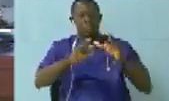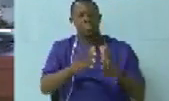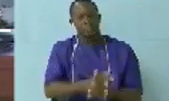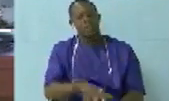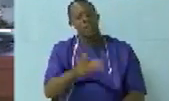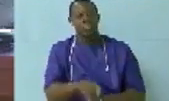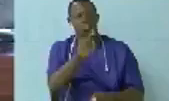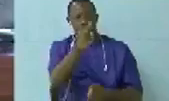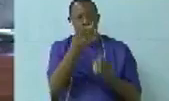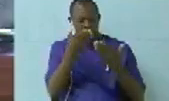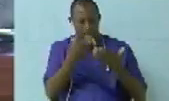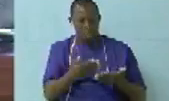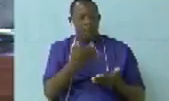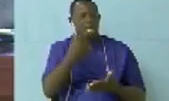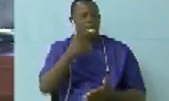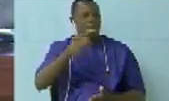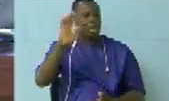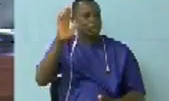oath. You